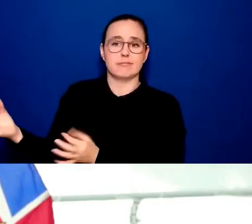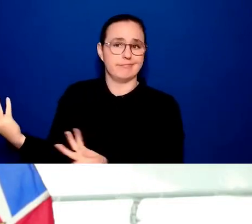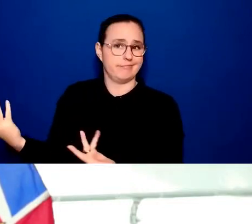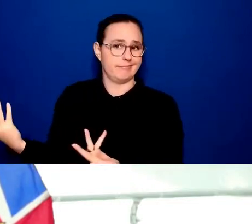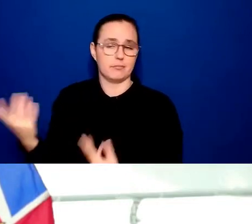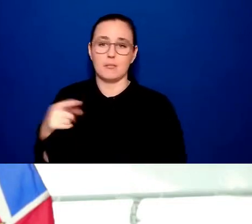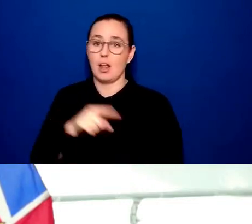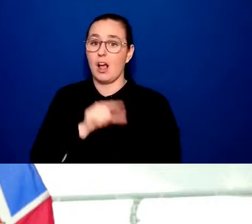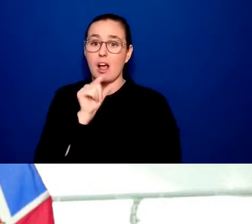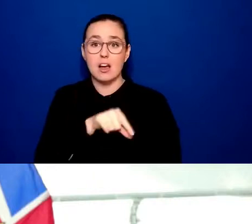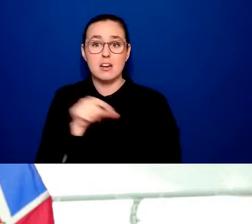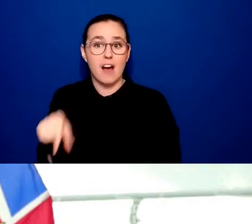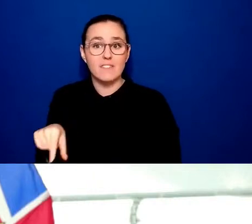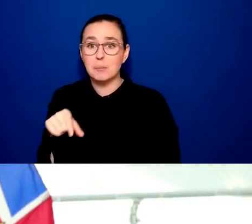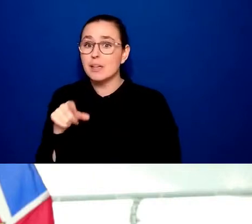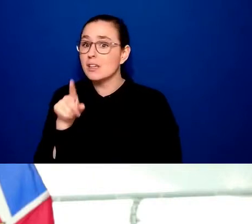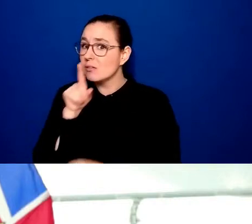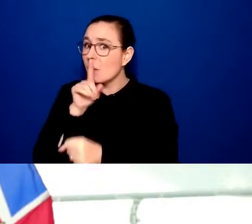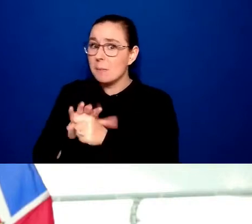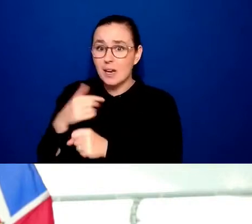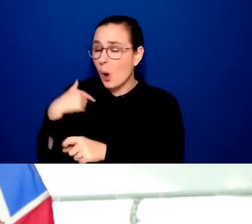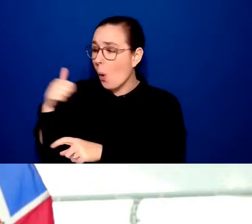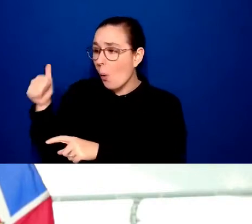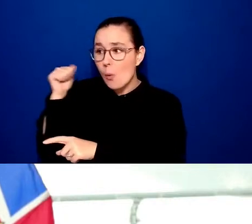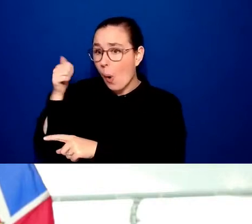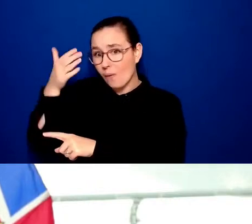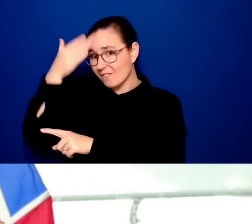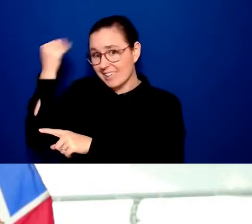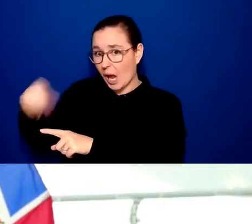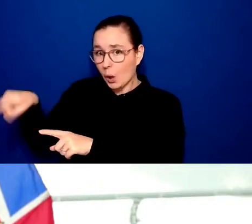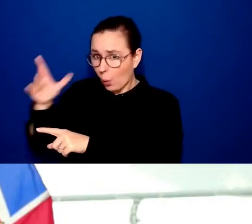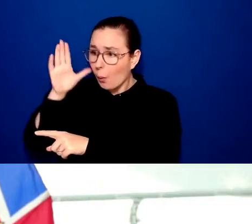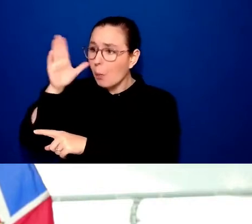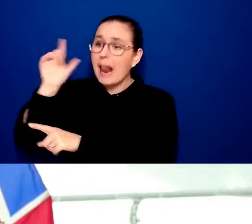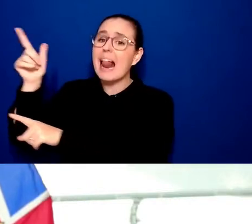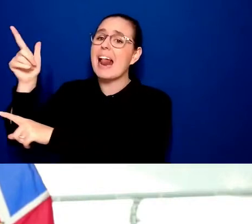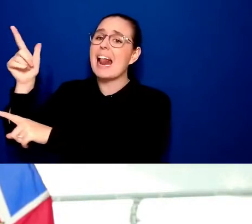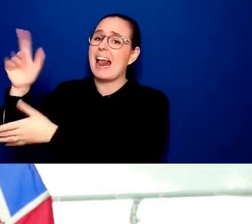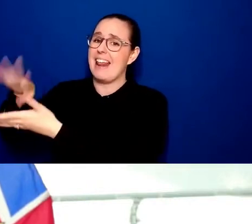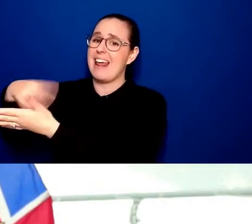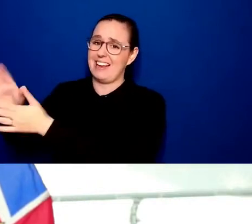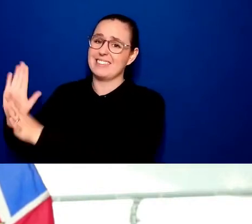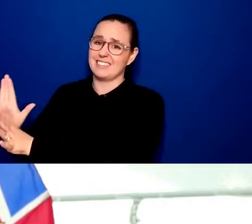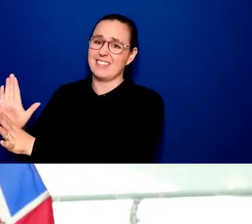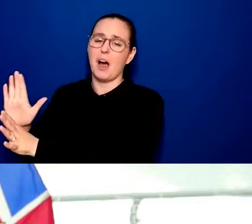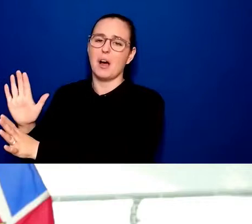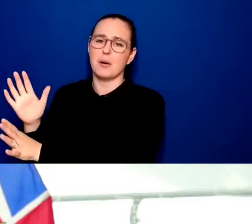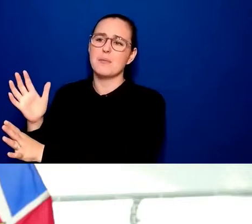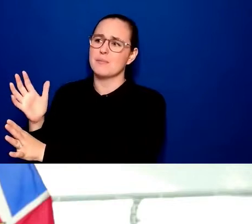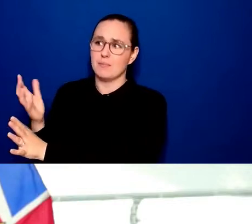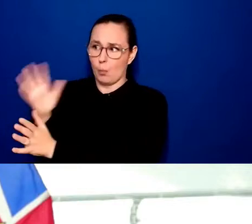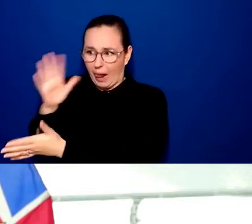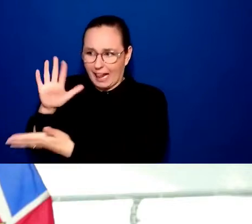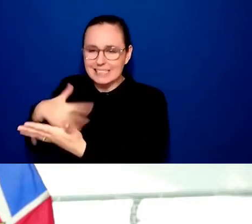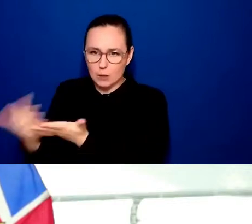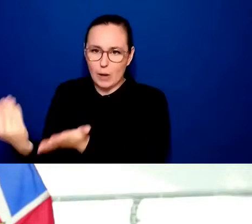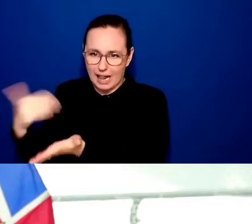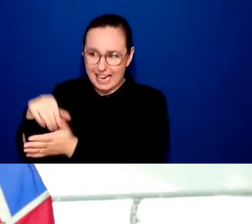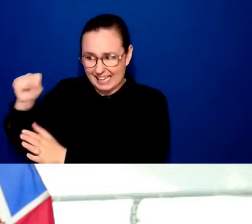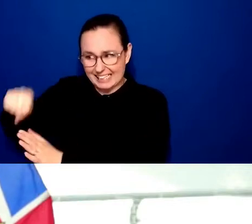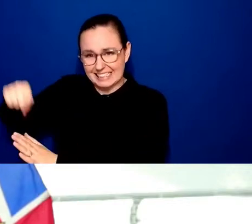forgotten. You will not be forgotten. You will be called again. We will reschedule your surgery, and we will make sure that that surgery